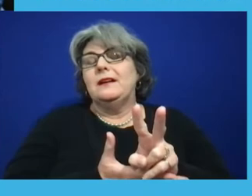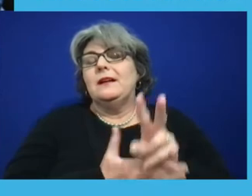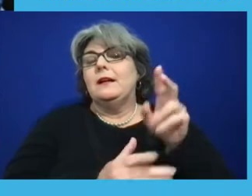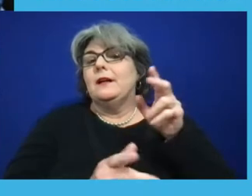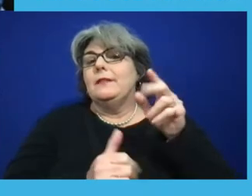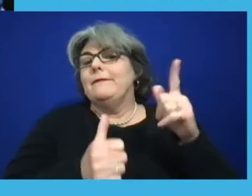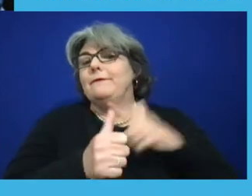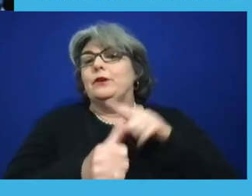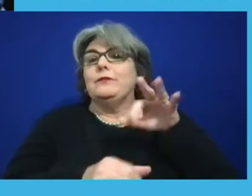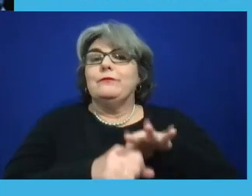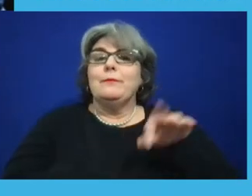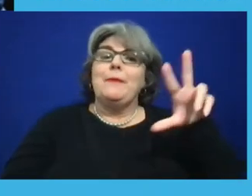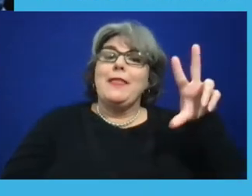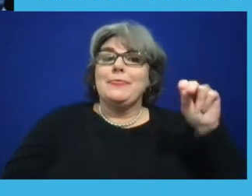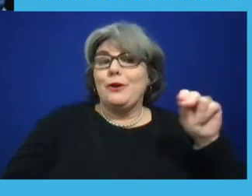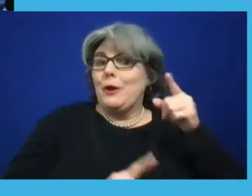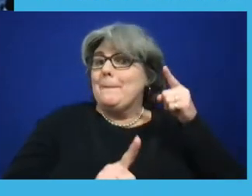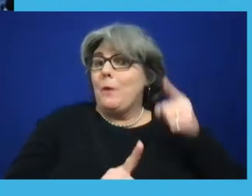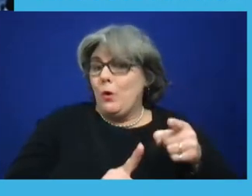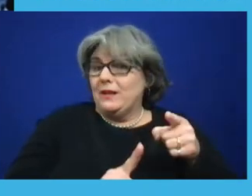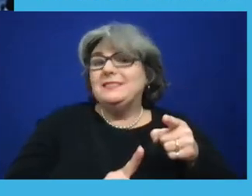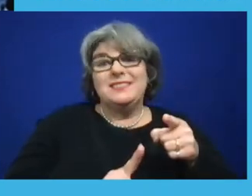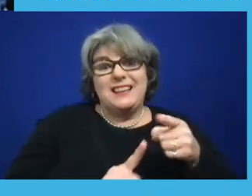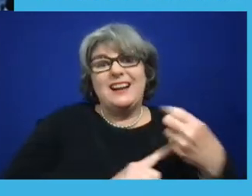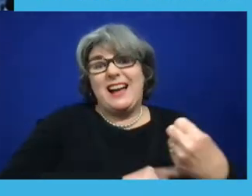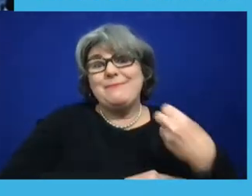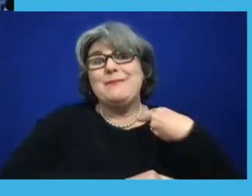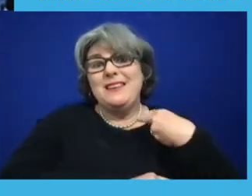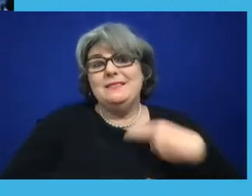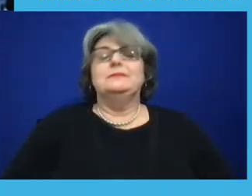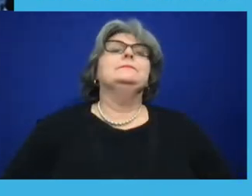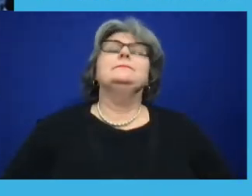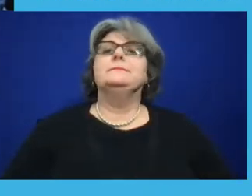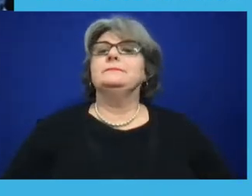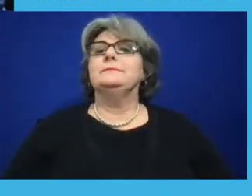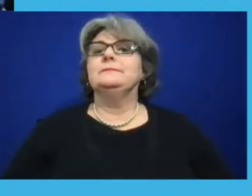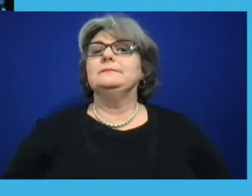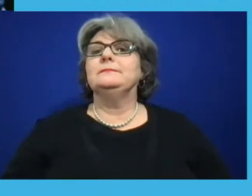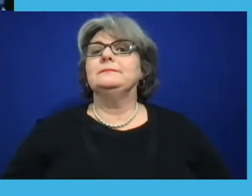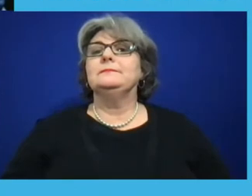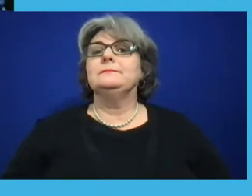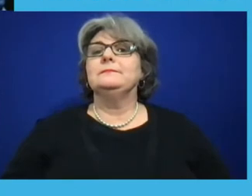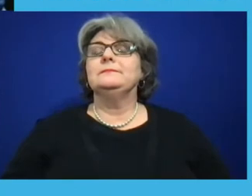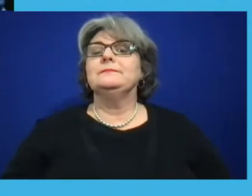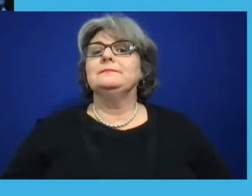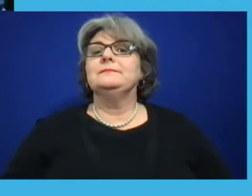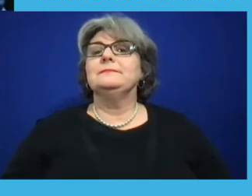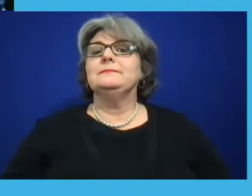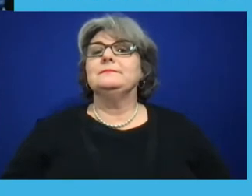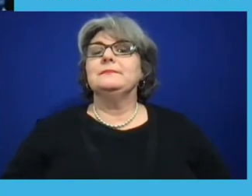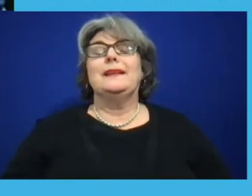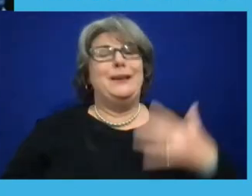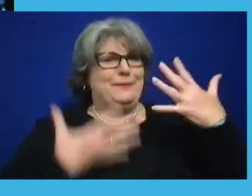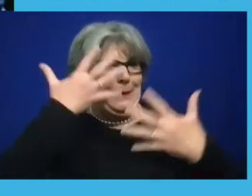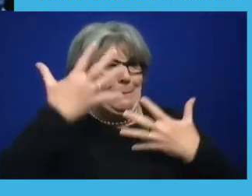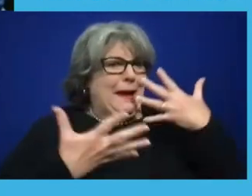lost the primary by 30 points. Got whooped.